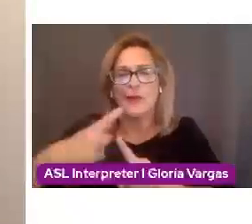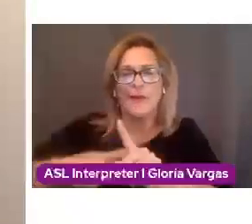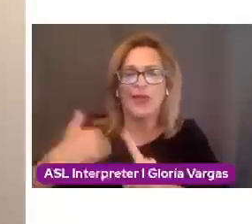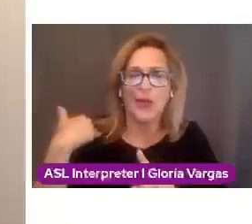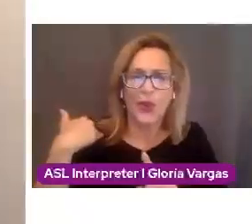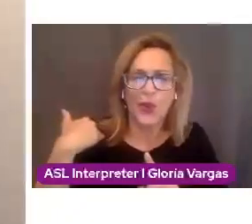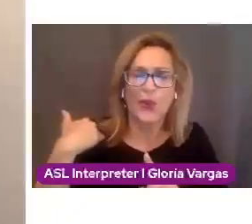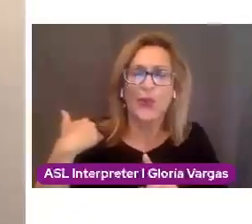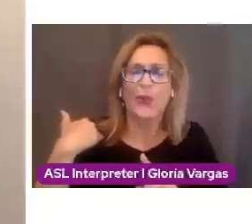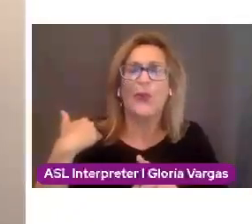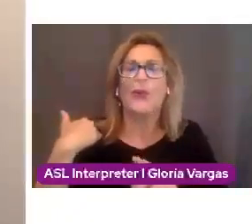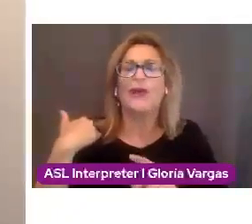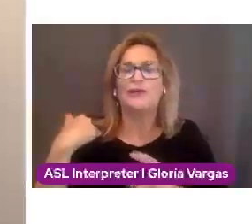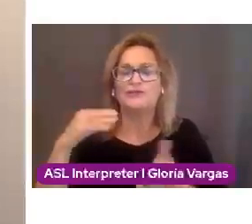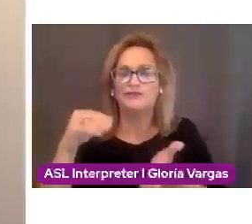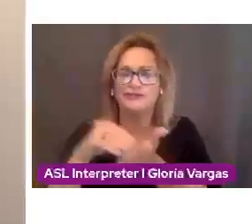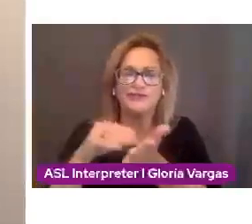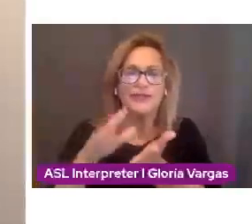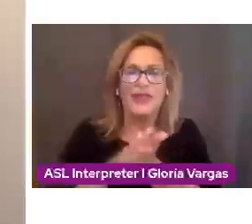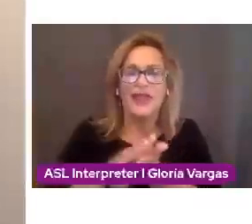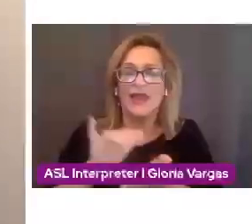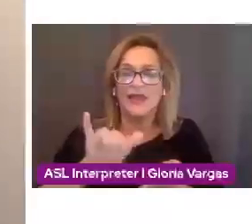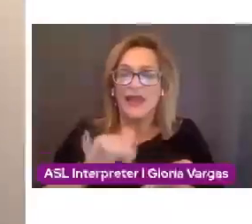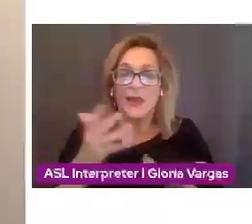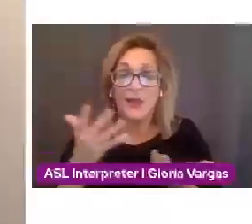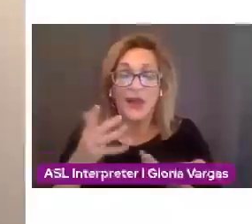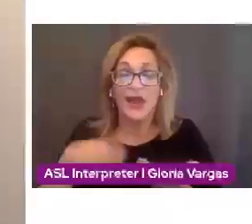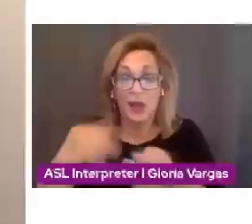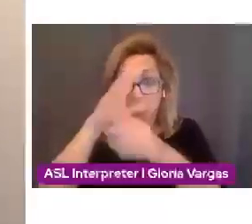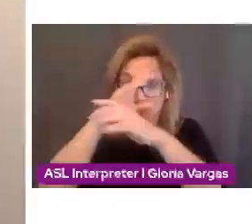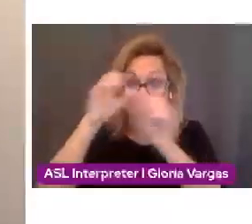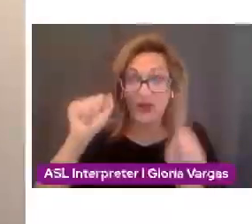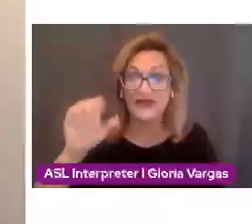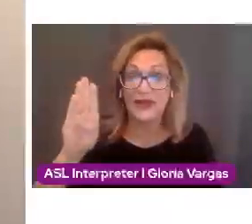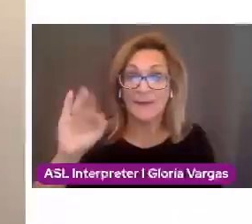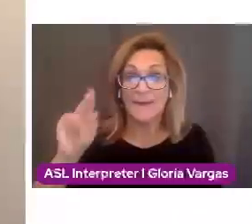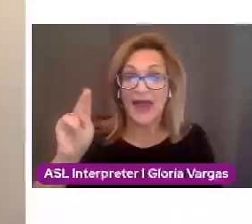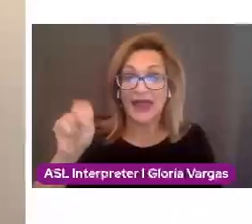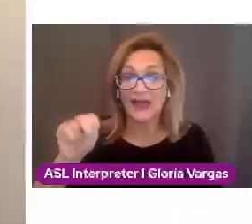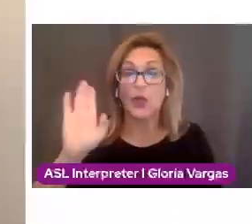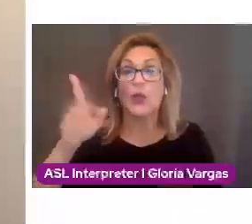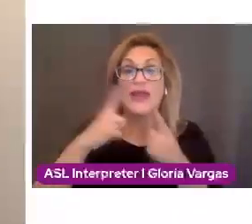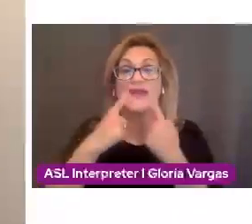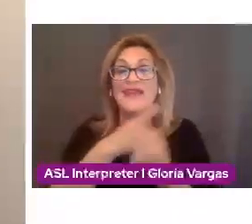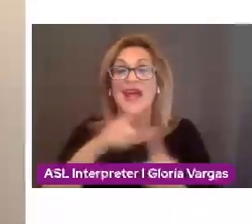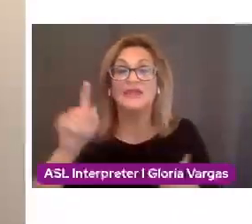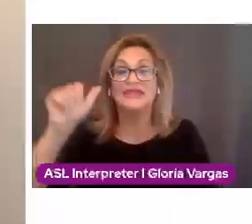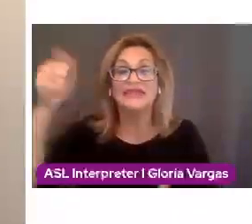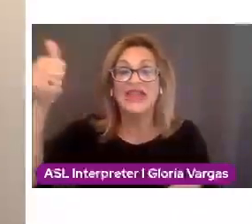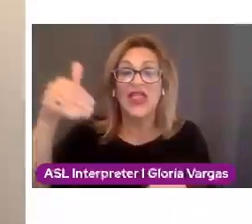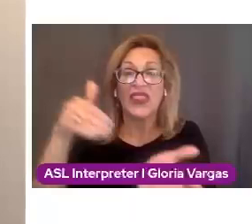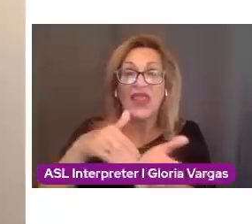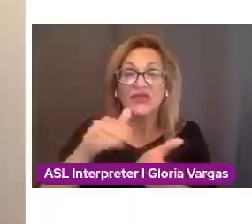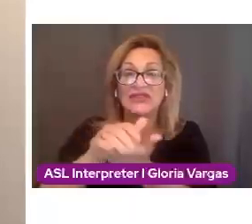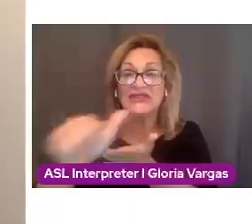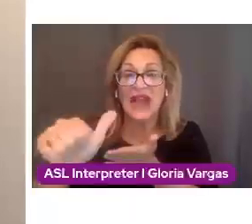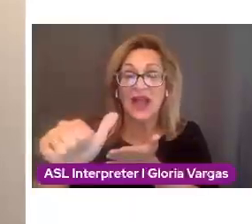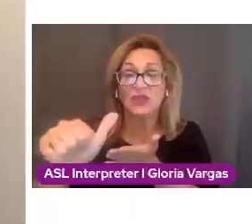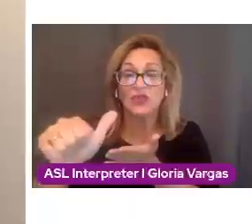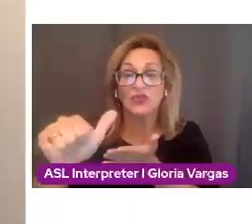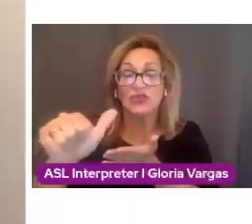little over a month ago, that President Biden was going to announce $10,000 in student loan